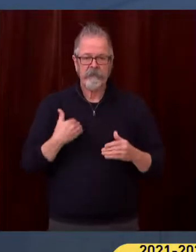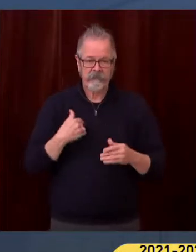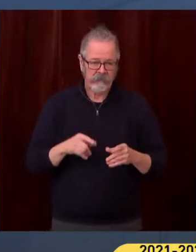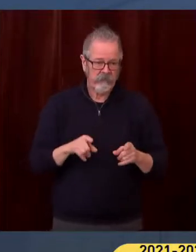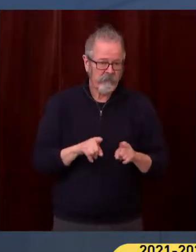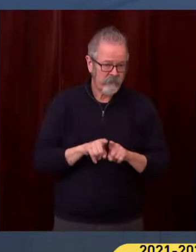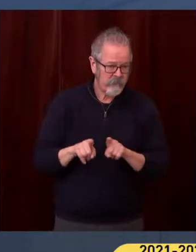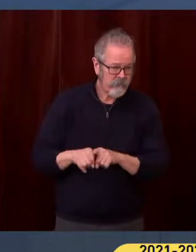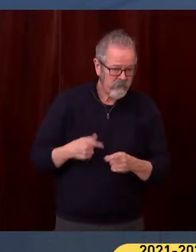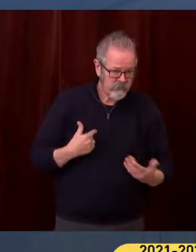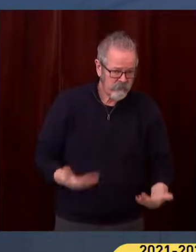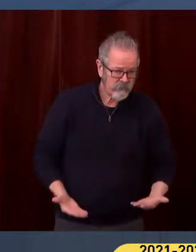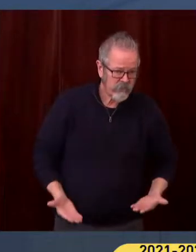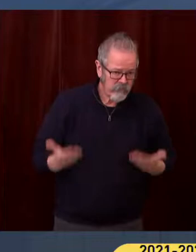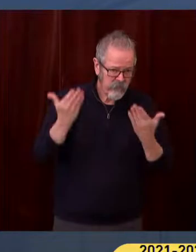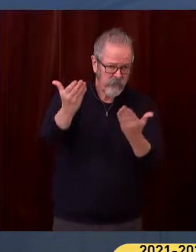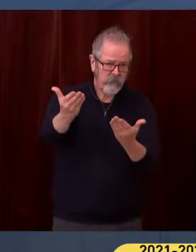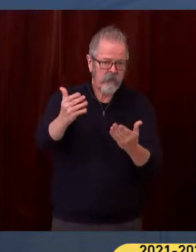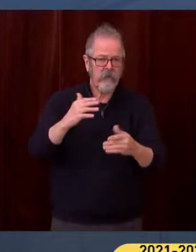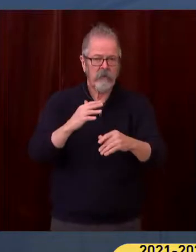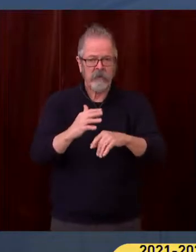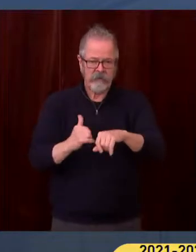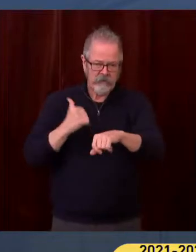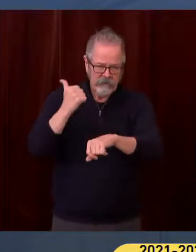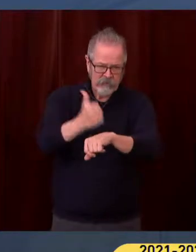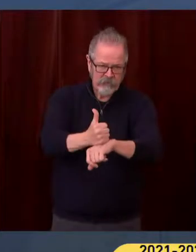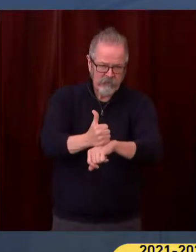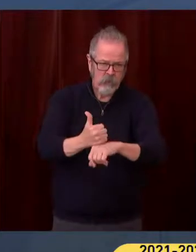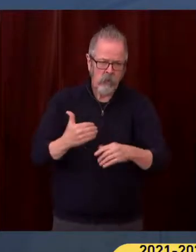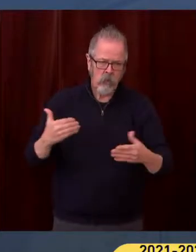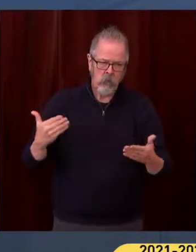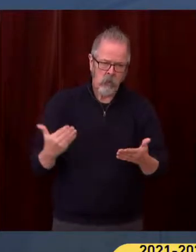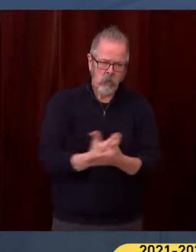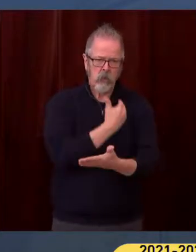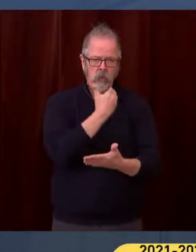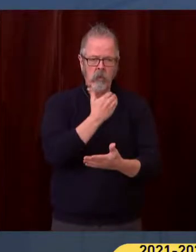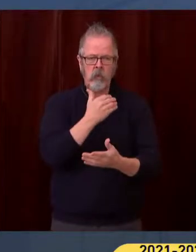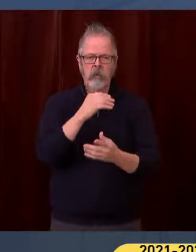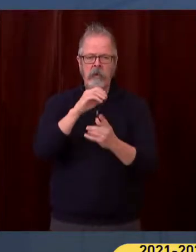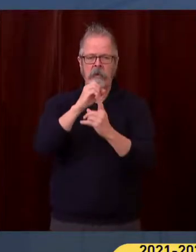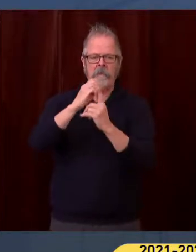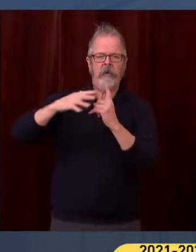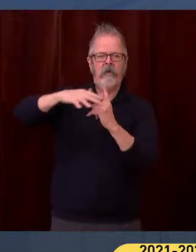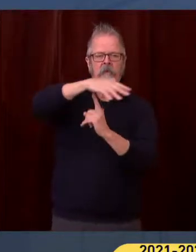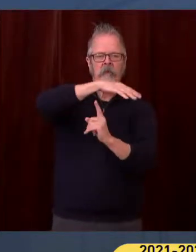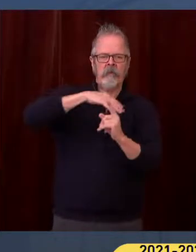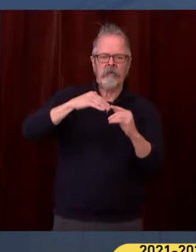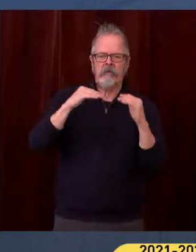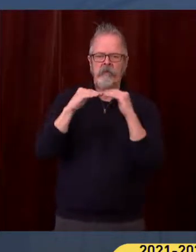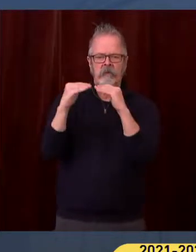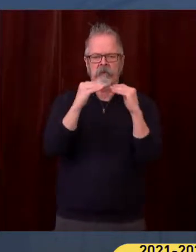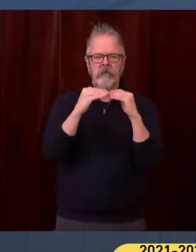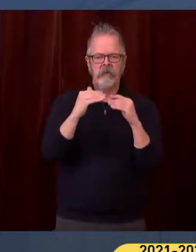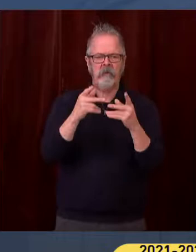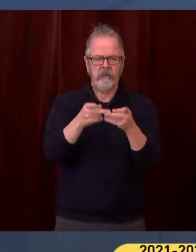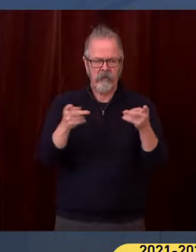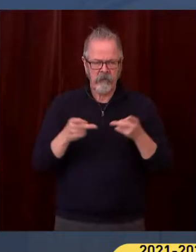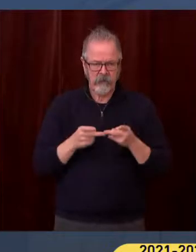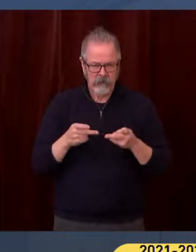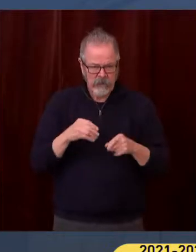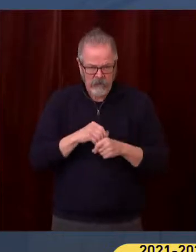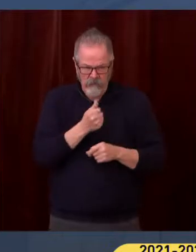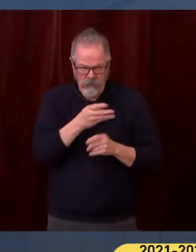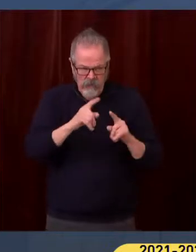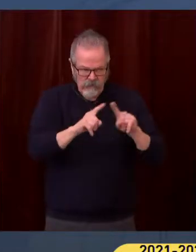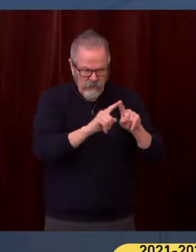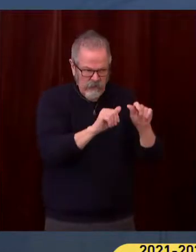including the Department of Ecology and Commerce, the Department of Natural Resources. So going forward, I'm